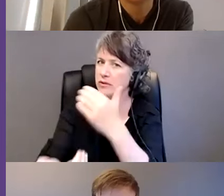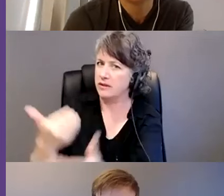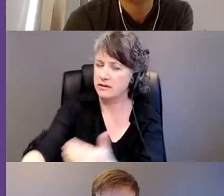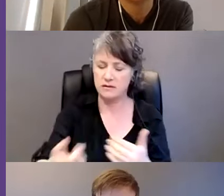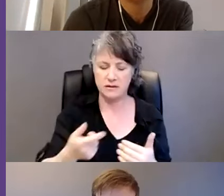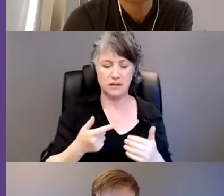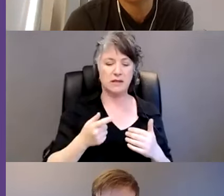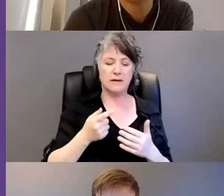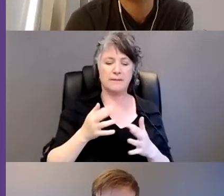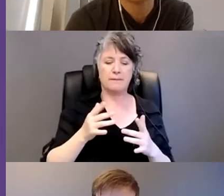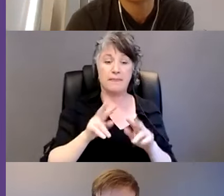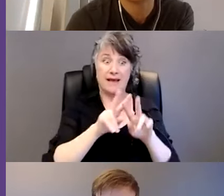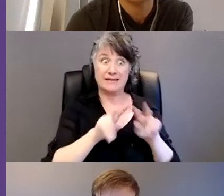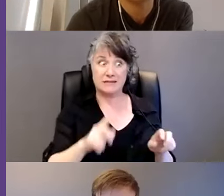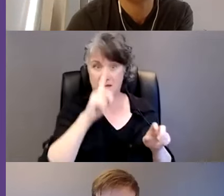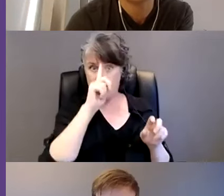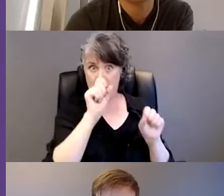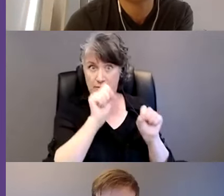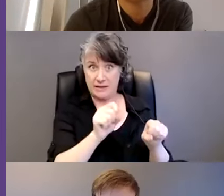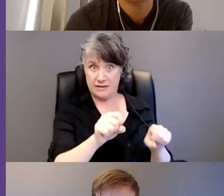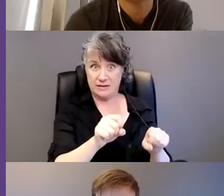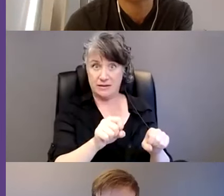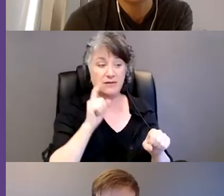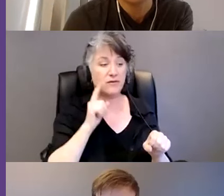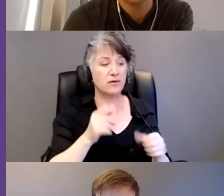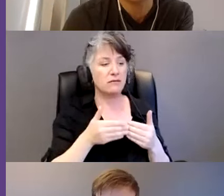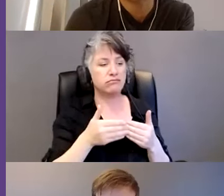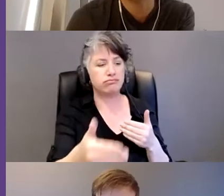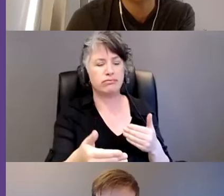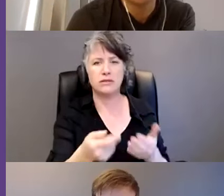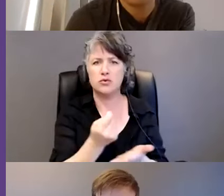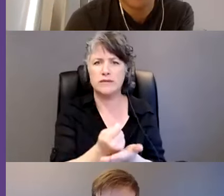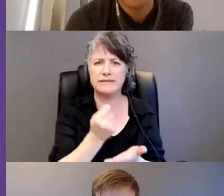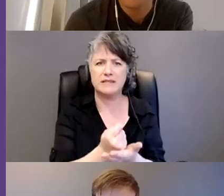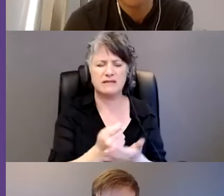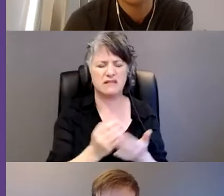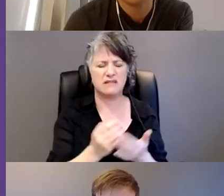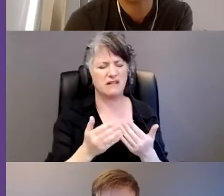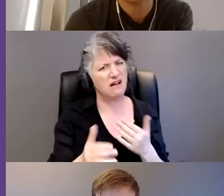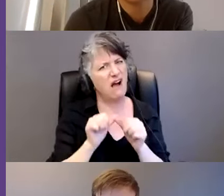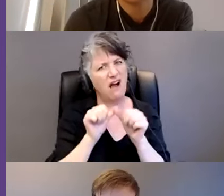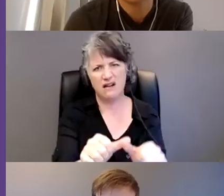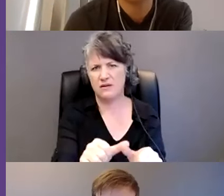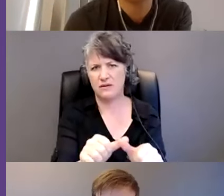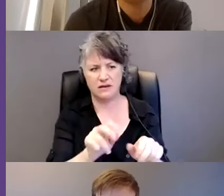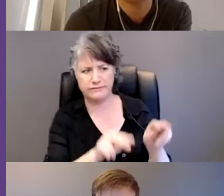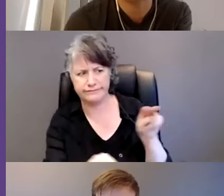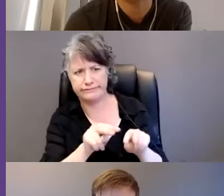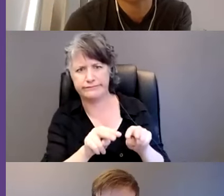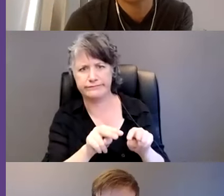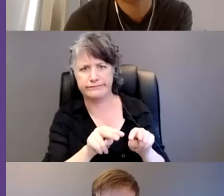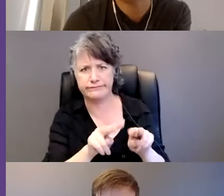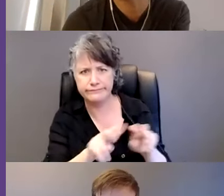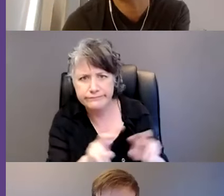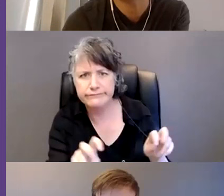treatment, assessing one's capacity to make treatment decisions is an ongoing thing, and certainly it can vary. A